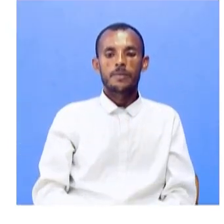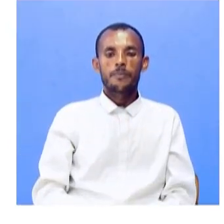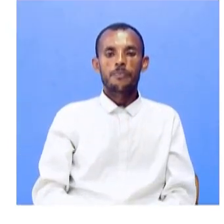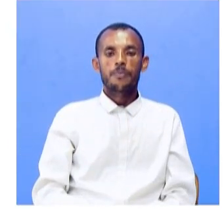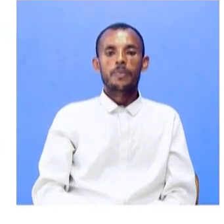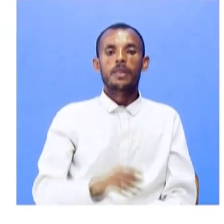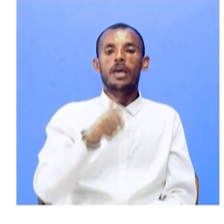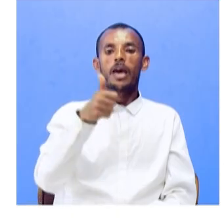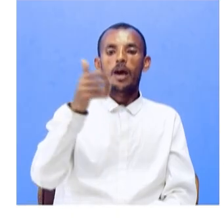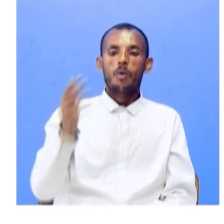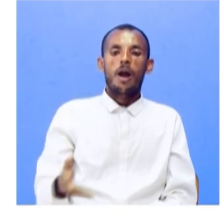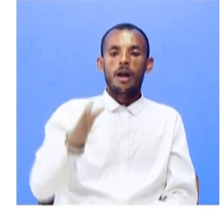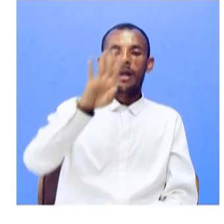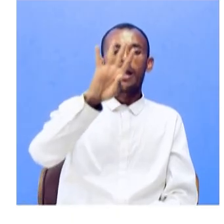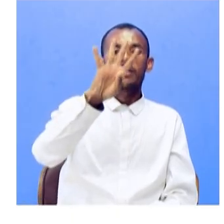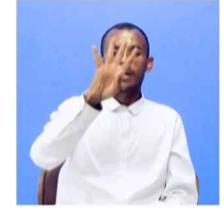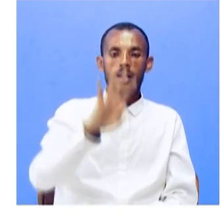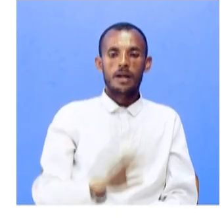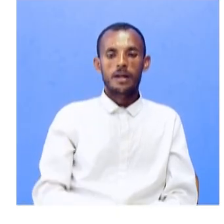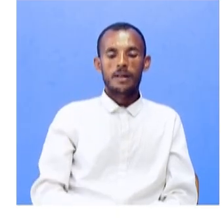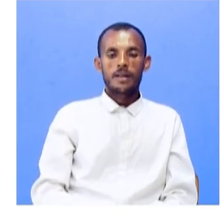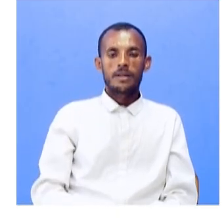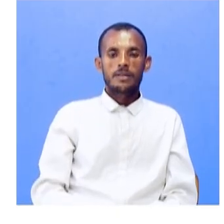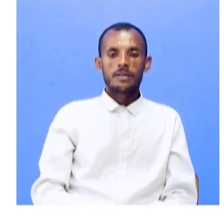a quadrilateral.